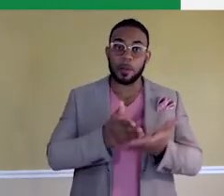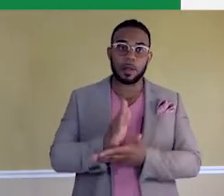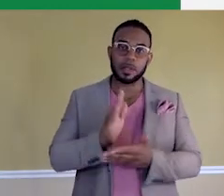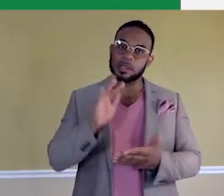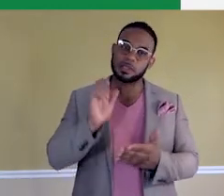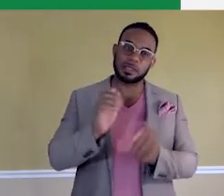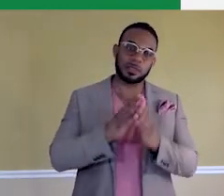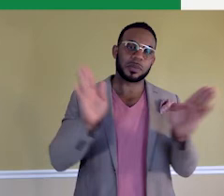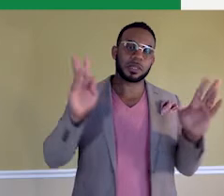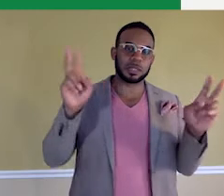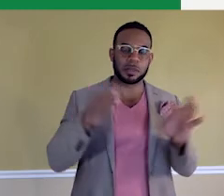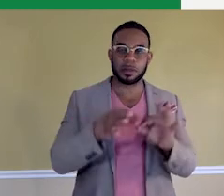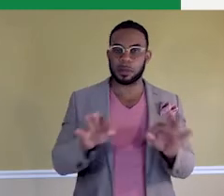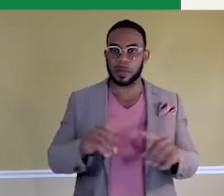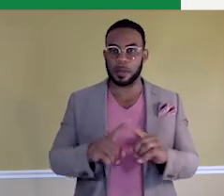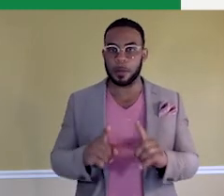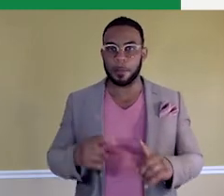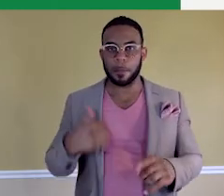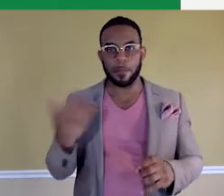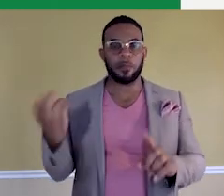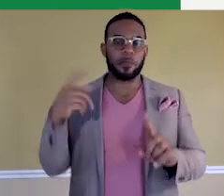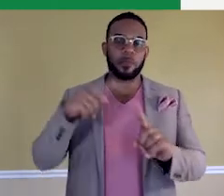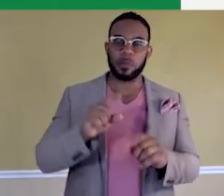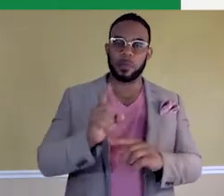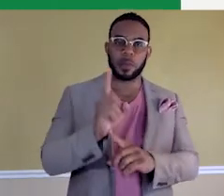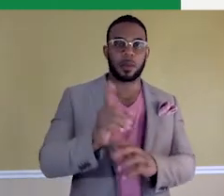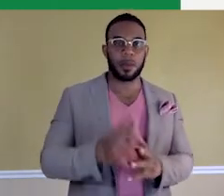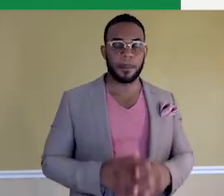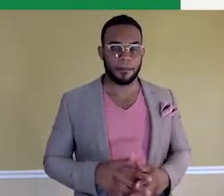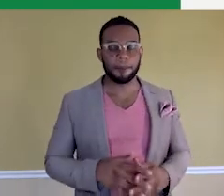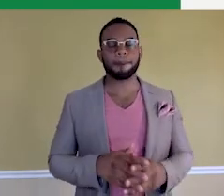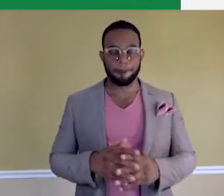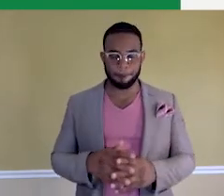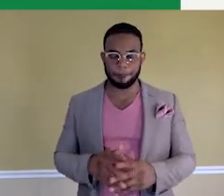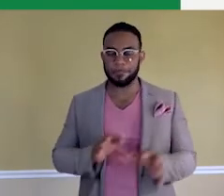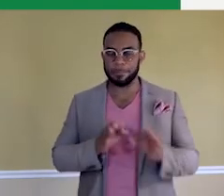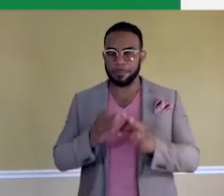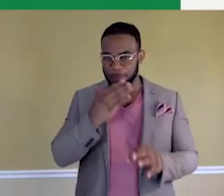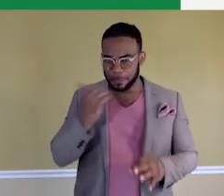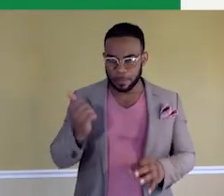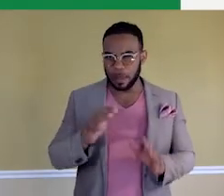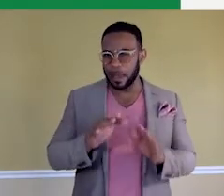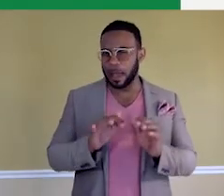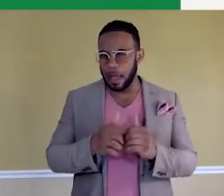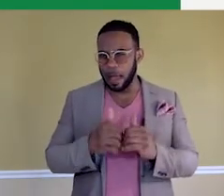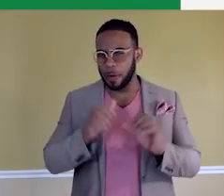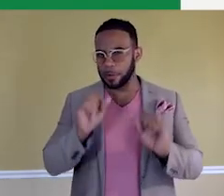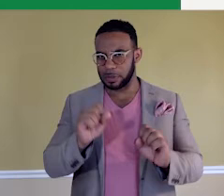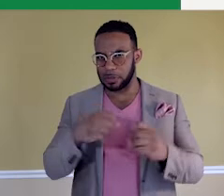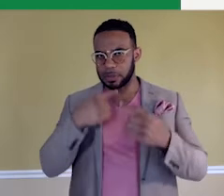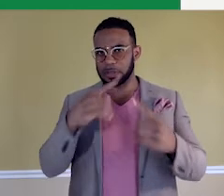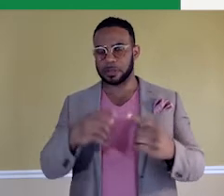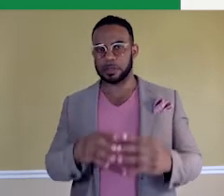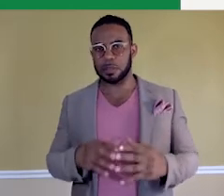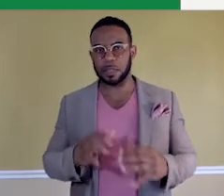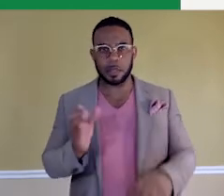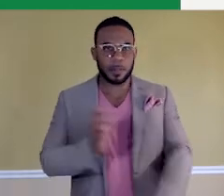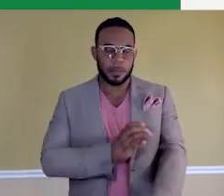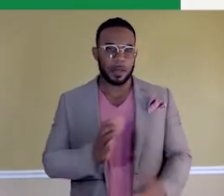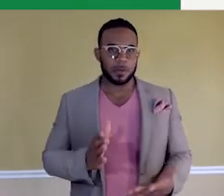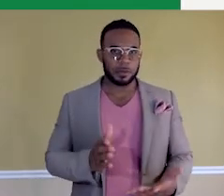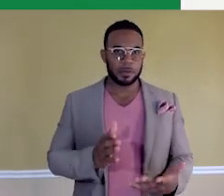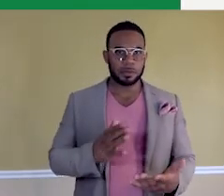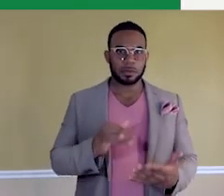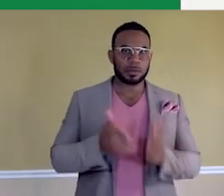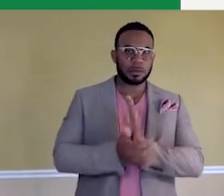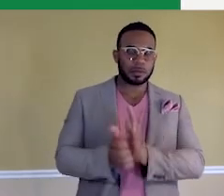such a broad subject, but I'll get back to it in a bit. I'll come back to it to explain better how you can actually harness the power,